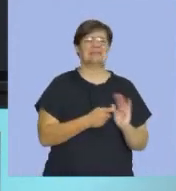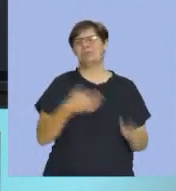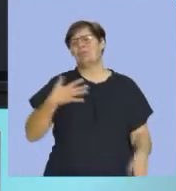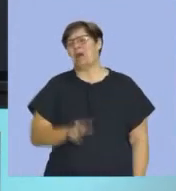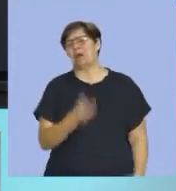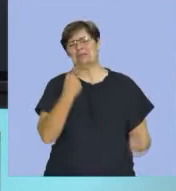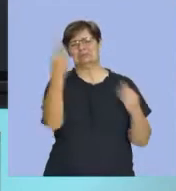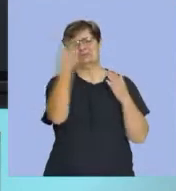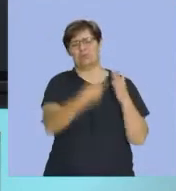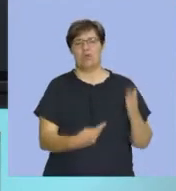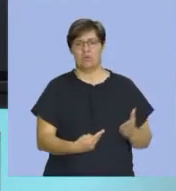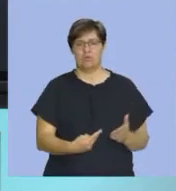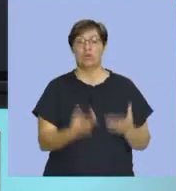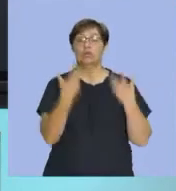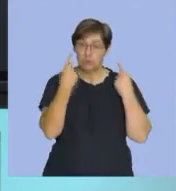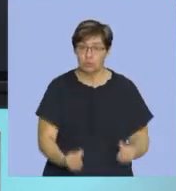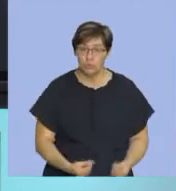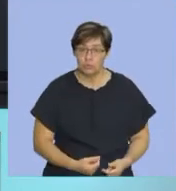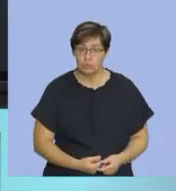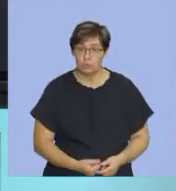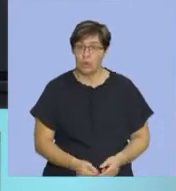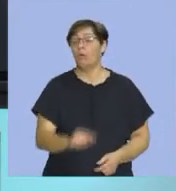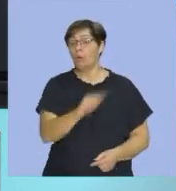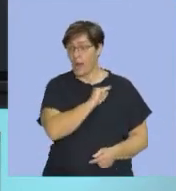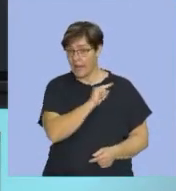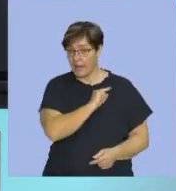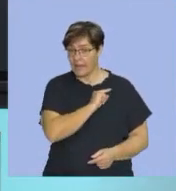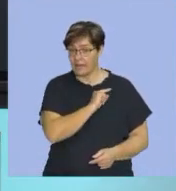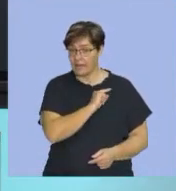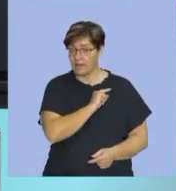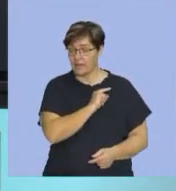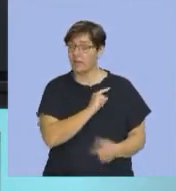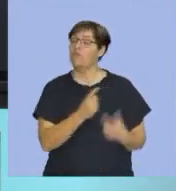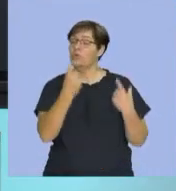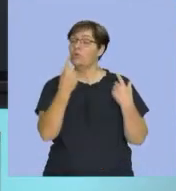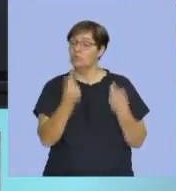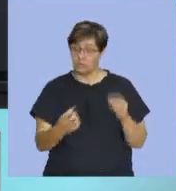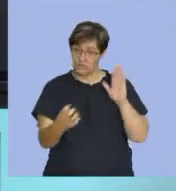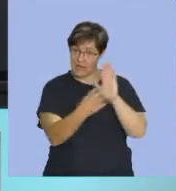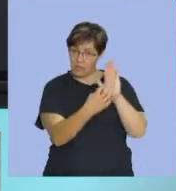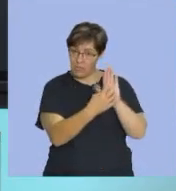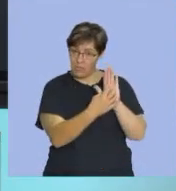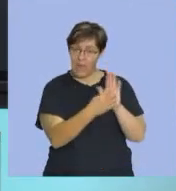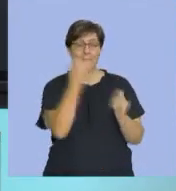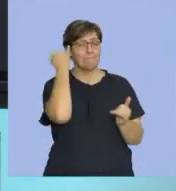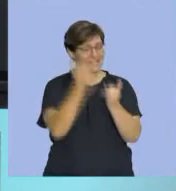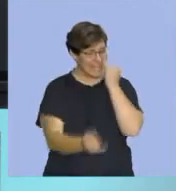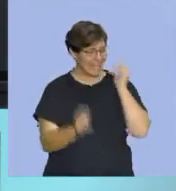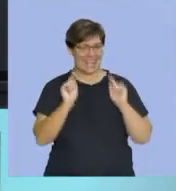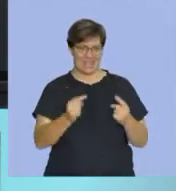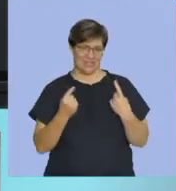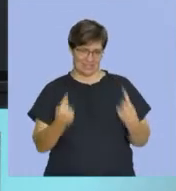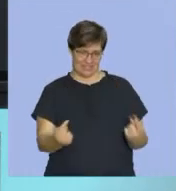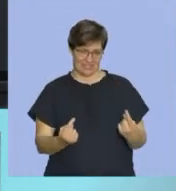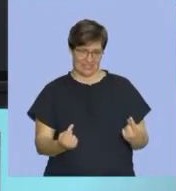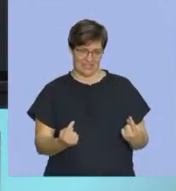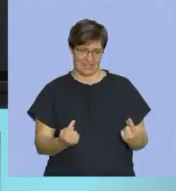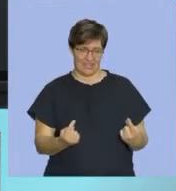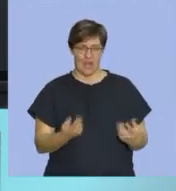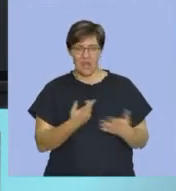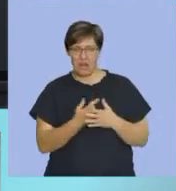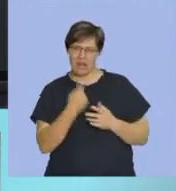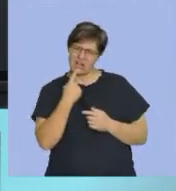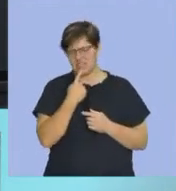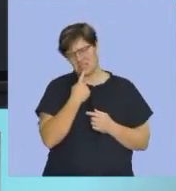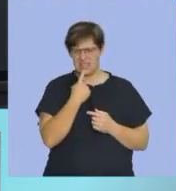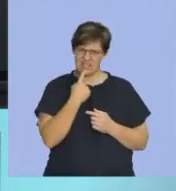to. But do it. Because remember, when you draw a diagram, you're not going to make a mistake. And even for us to